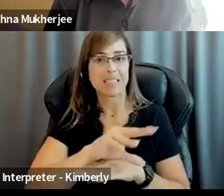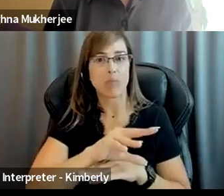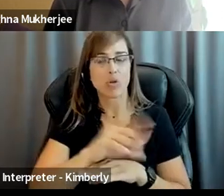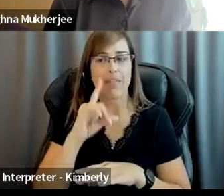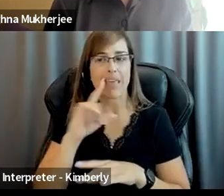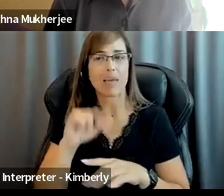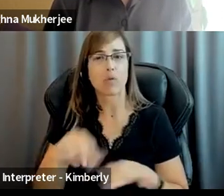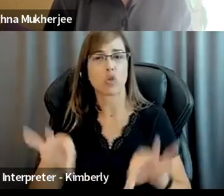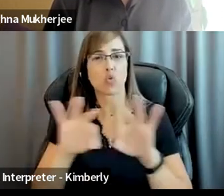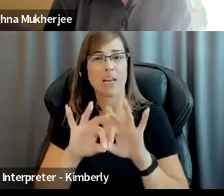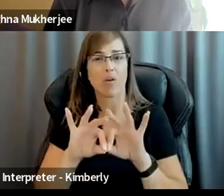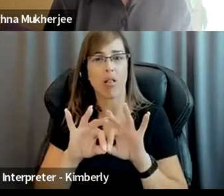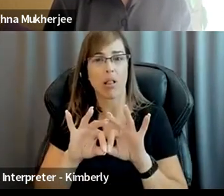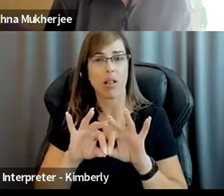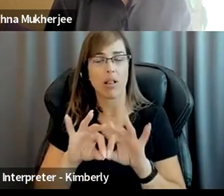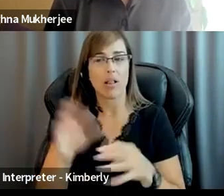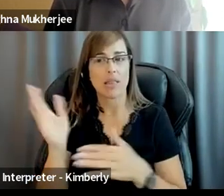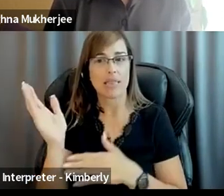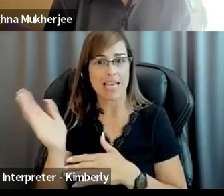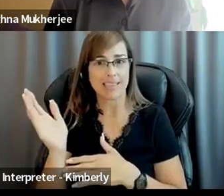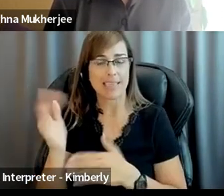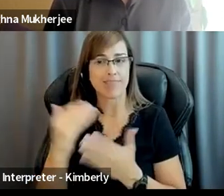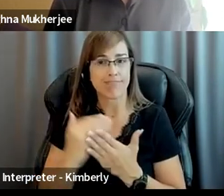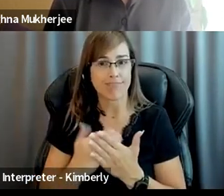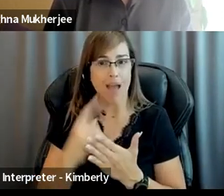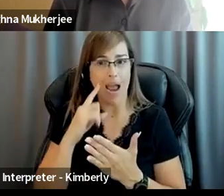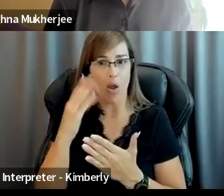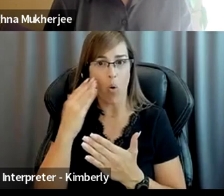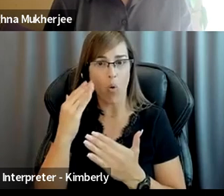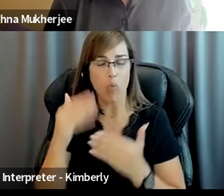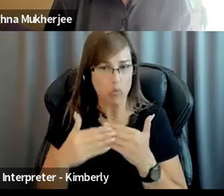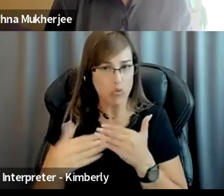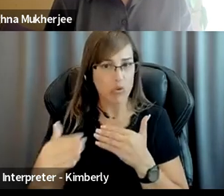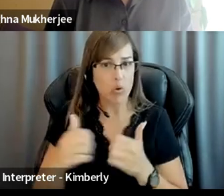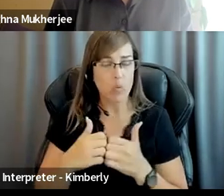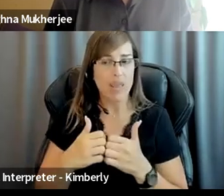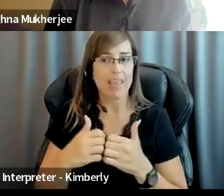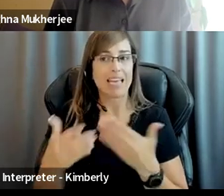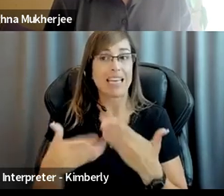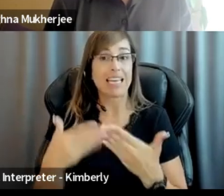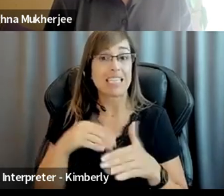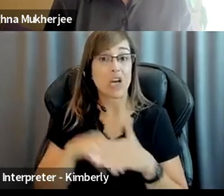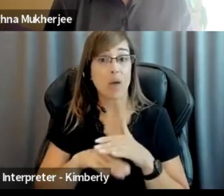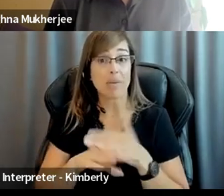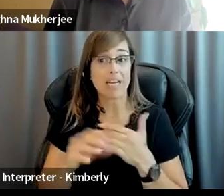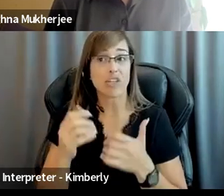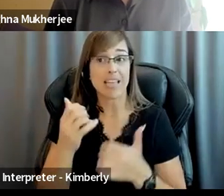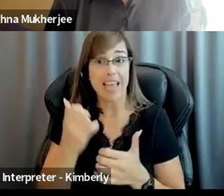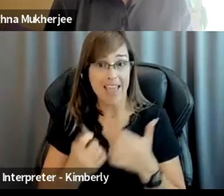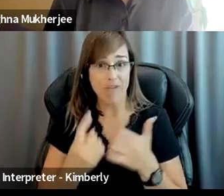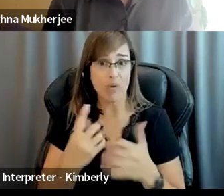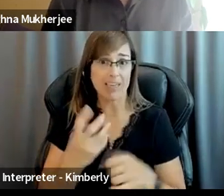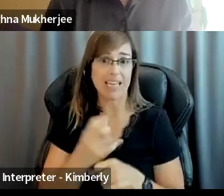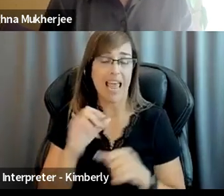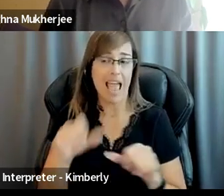critical lesson that I hope moves forward in terms of an easy accommodation that we all did and that